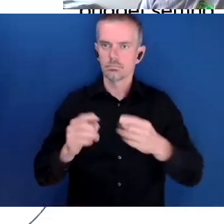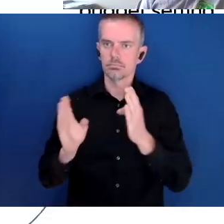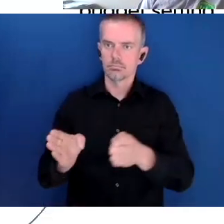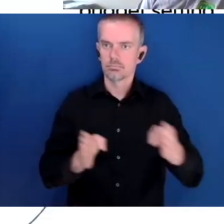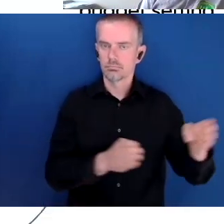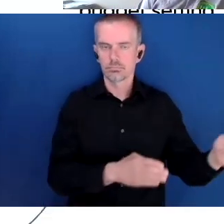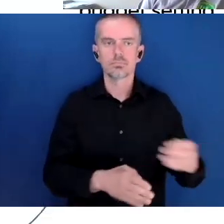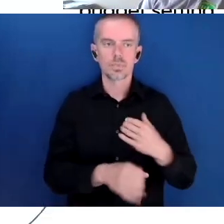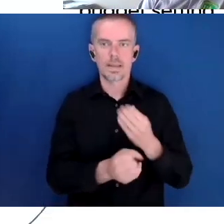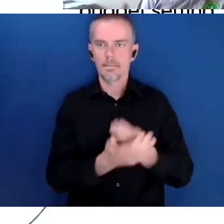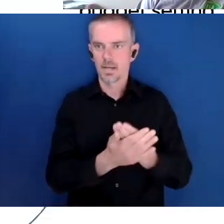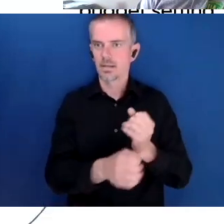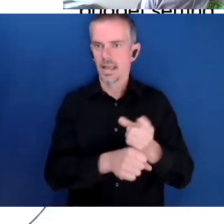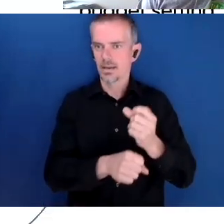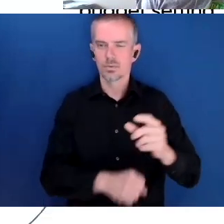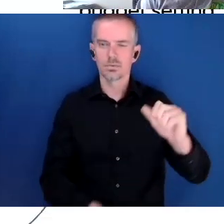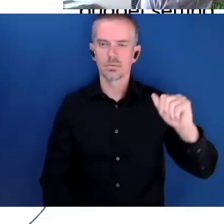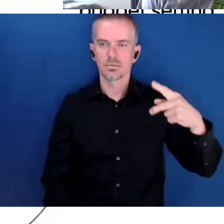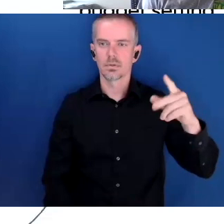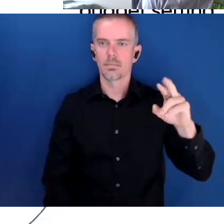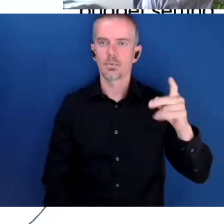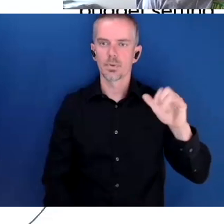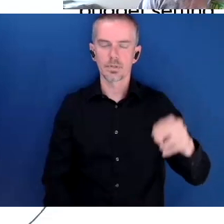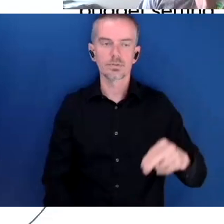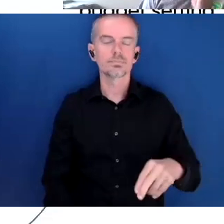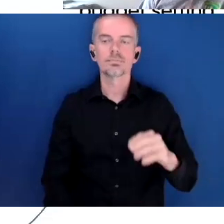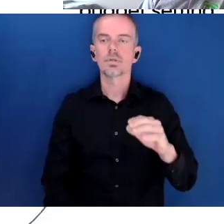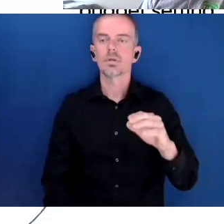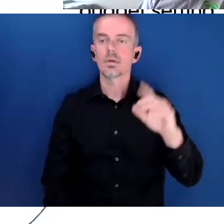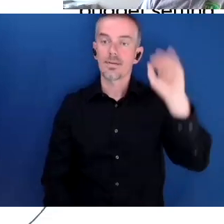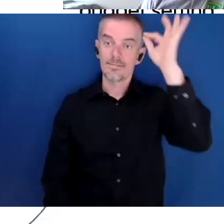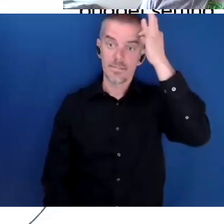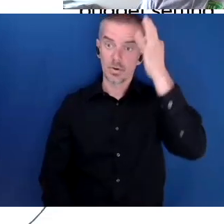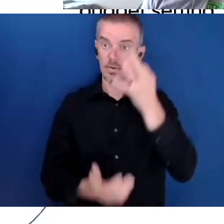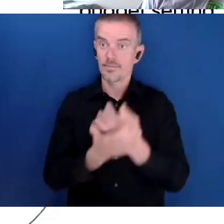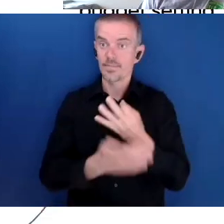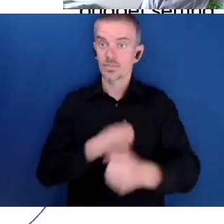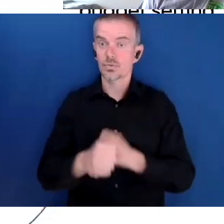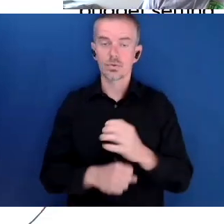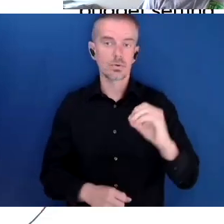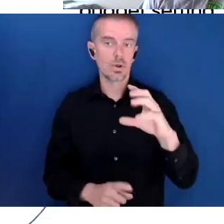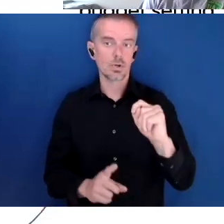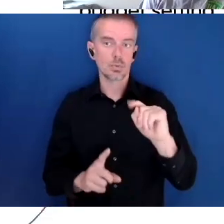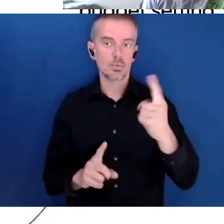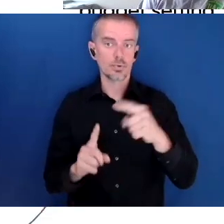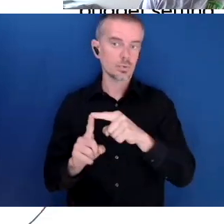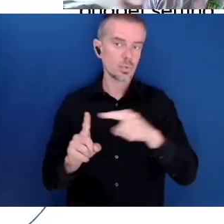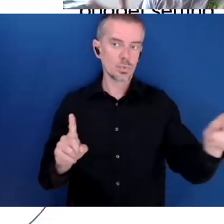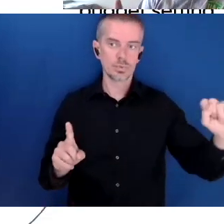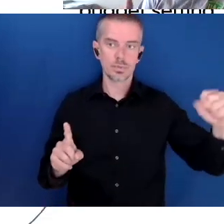appropriations. And the fiscal year for the federal government is October 1st to September 30th. And so